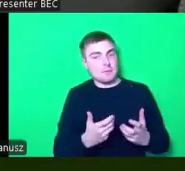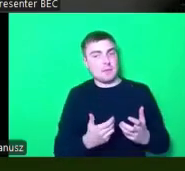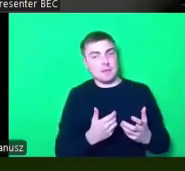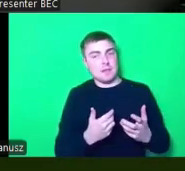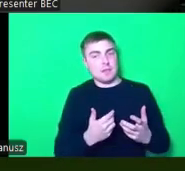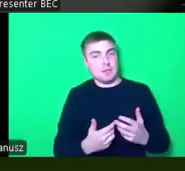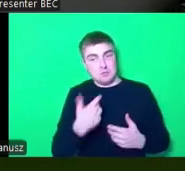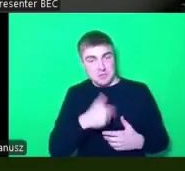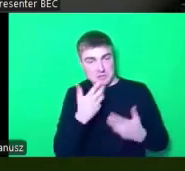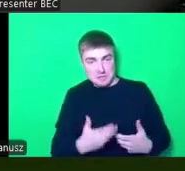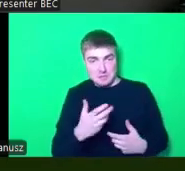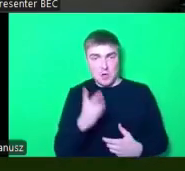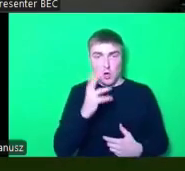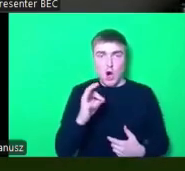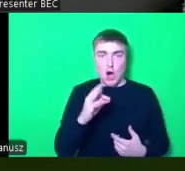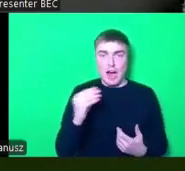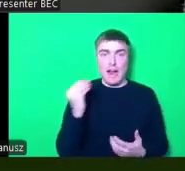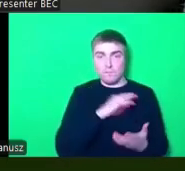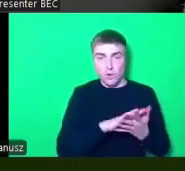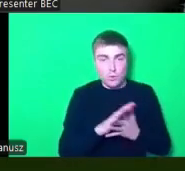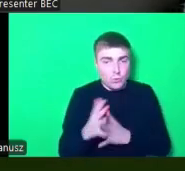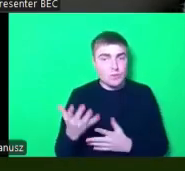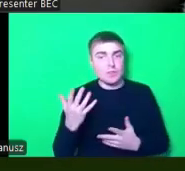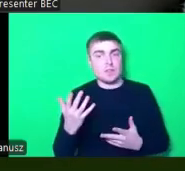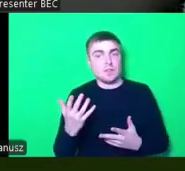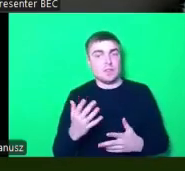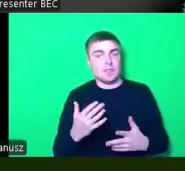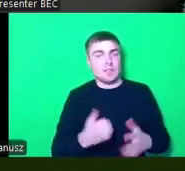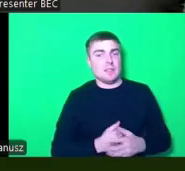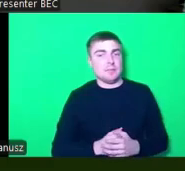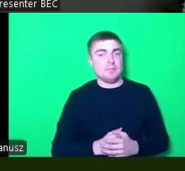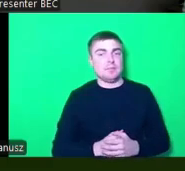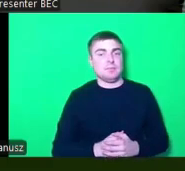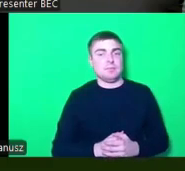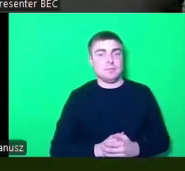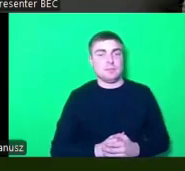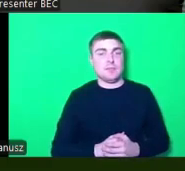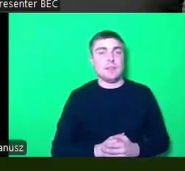have had some level of co-evolution in the last millions of years?